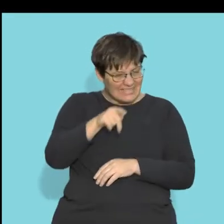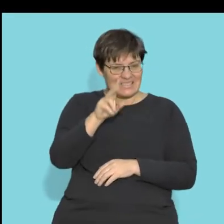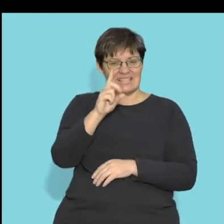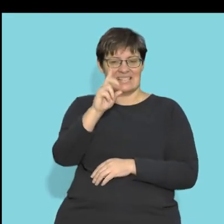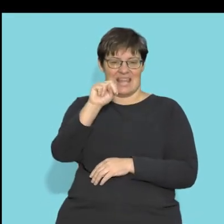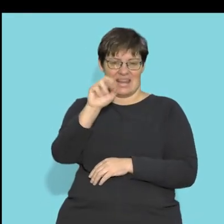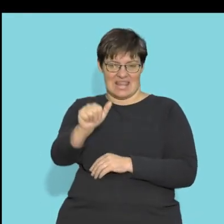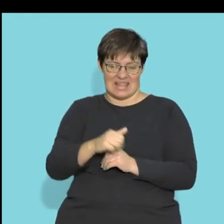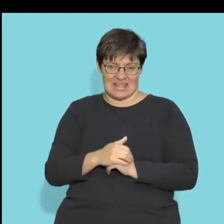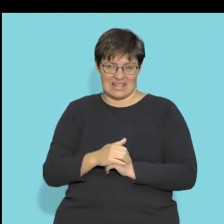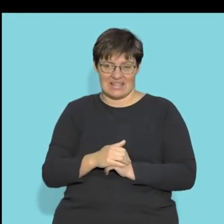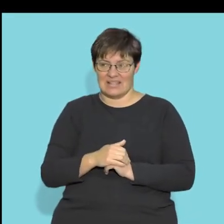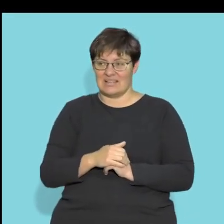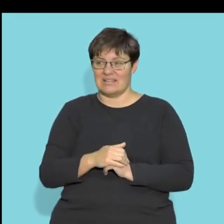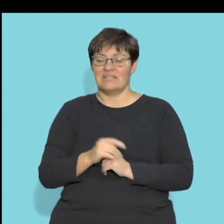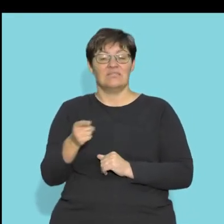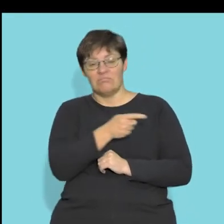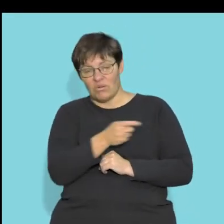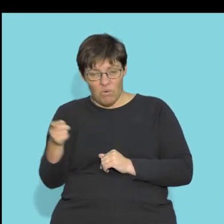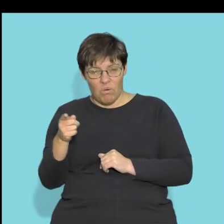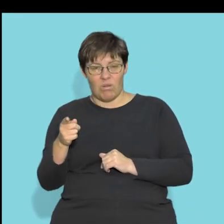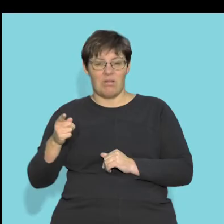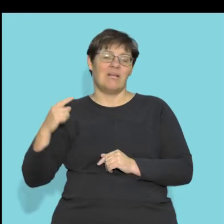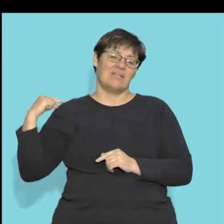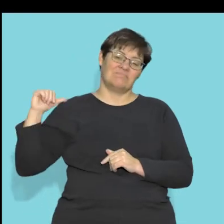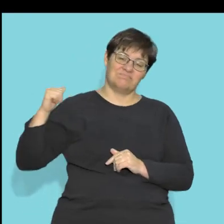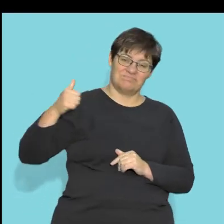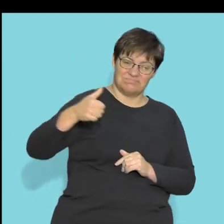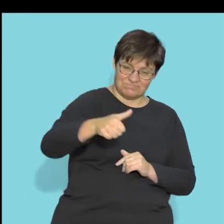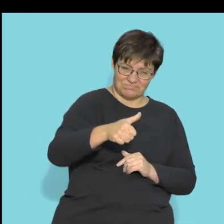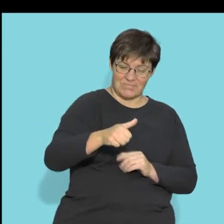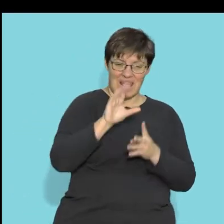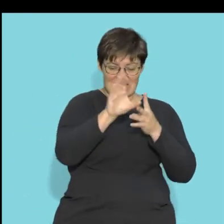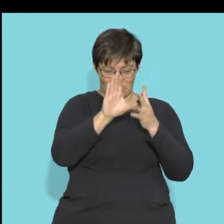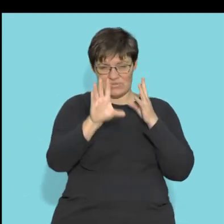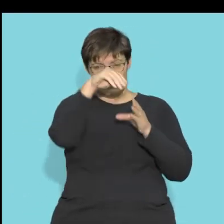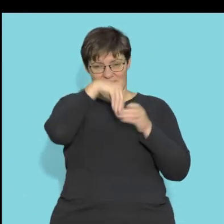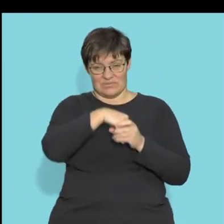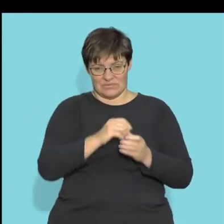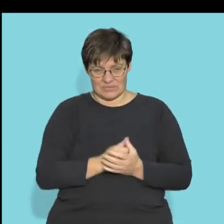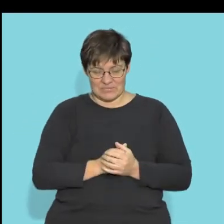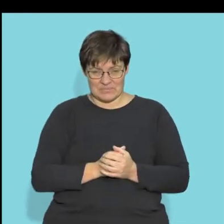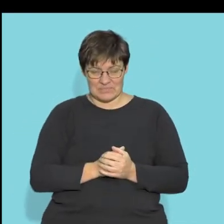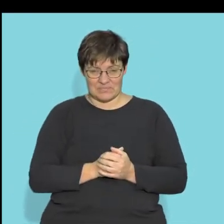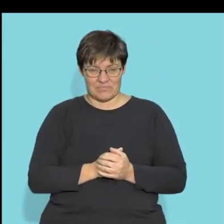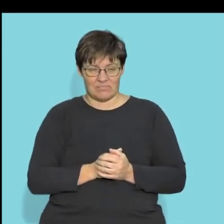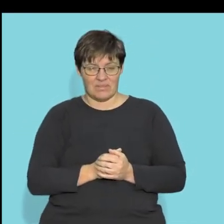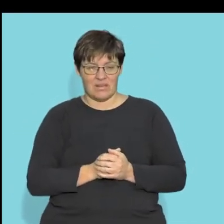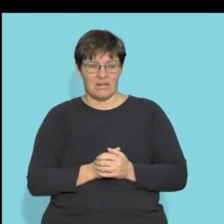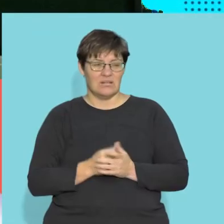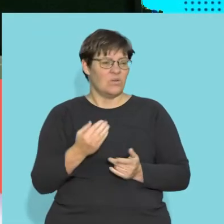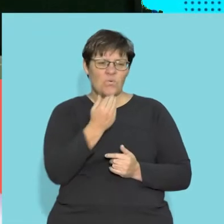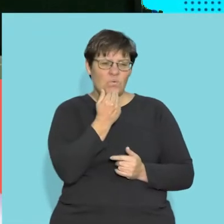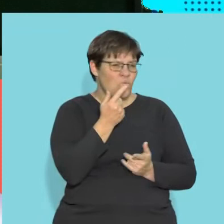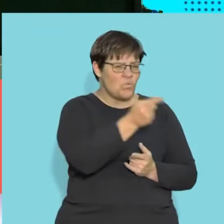network is all of your hereditary characteristics. This is where your genes, who you are,